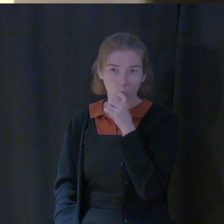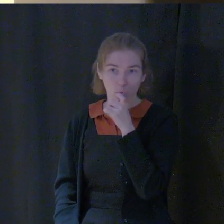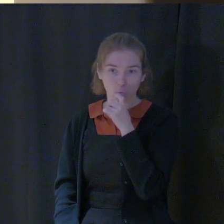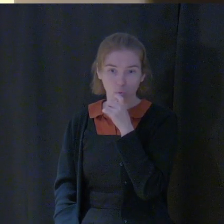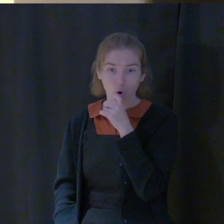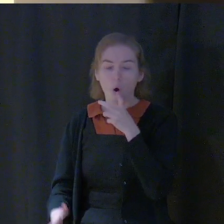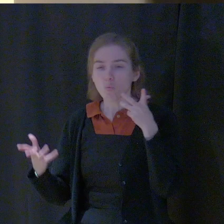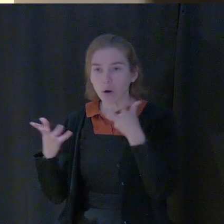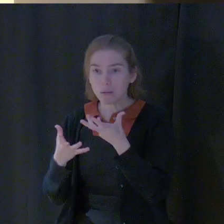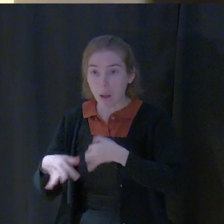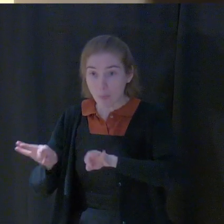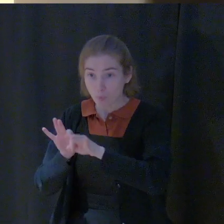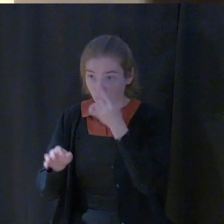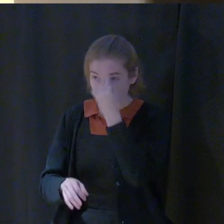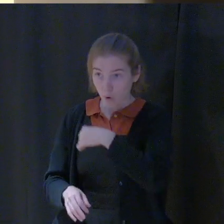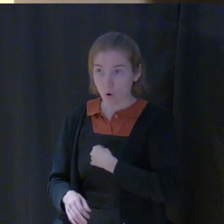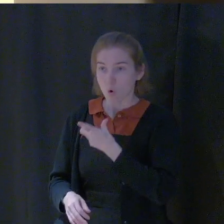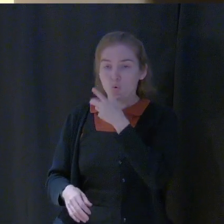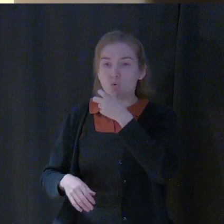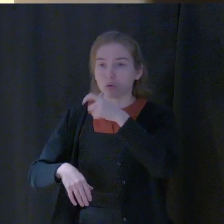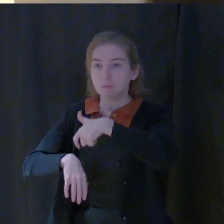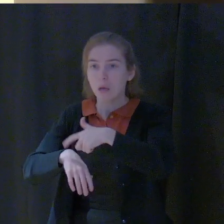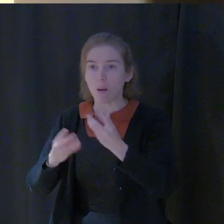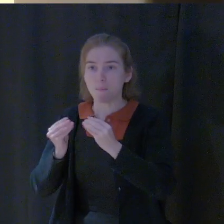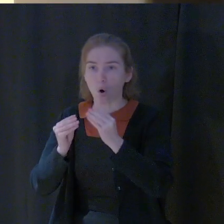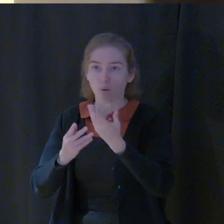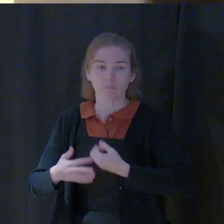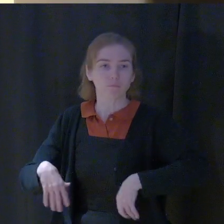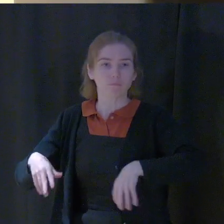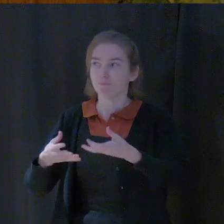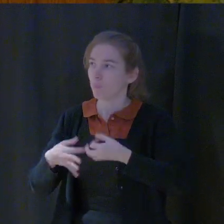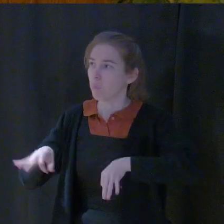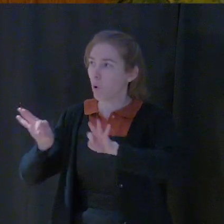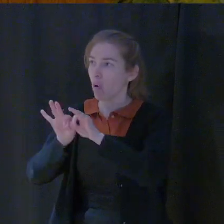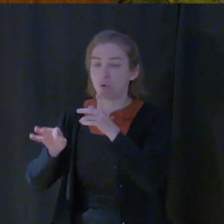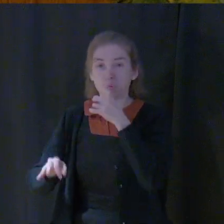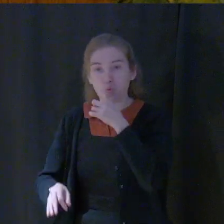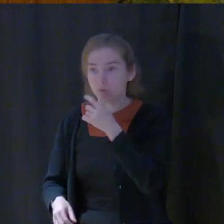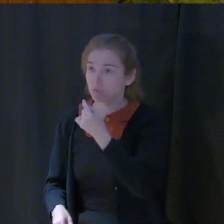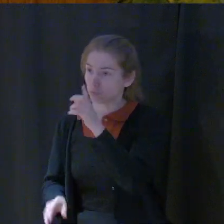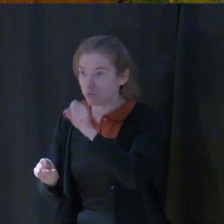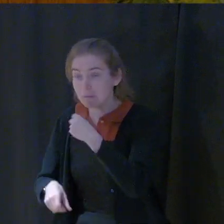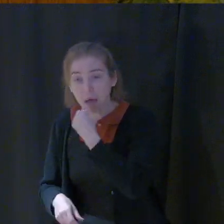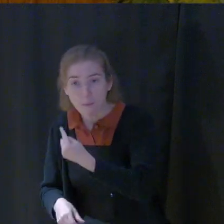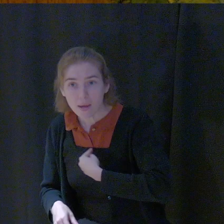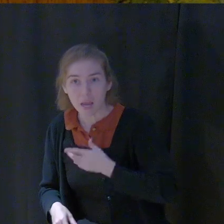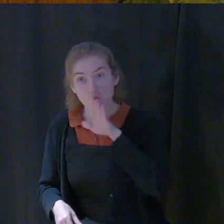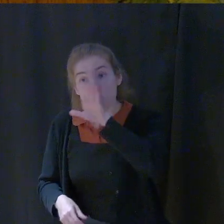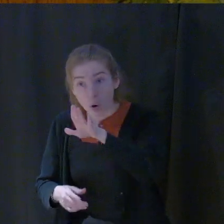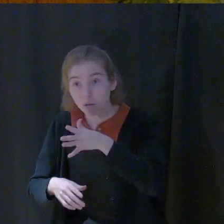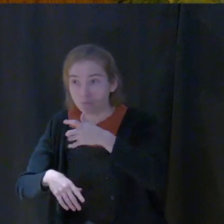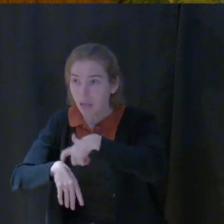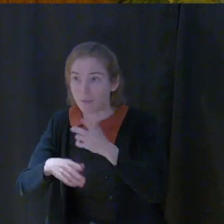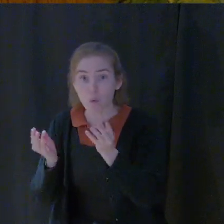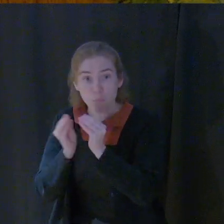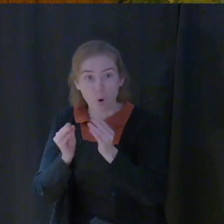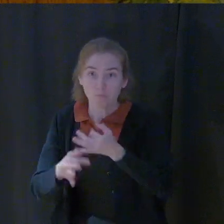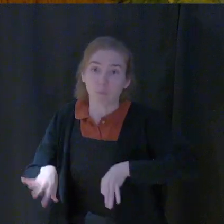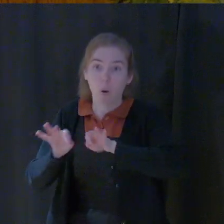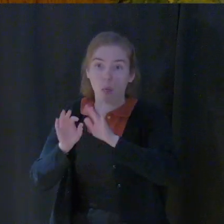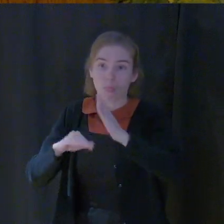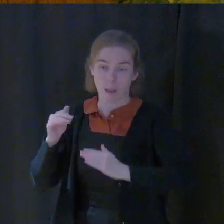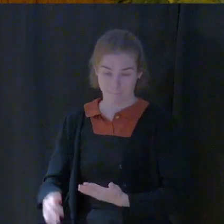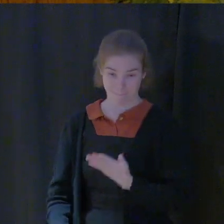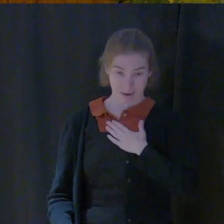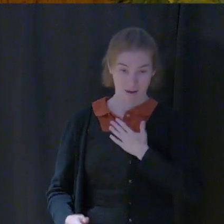What is important to us? Whose time is more valuable? And who are you to tell me that your time is more valuable than my